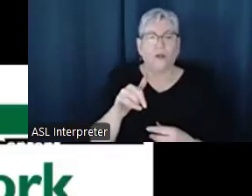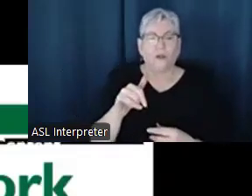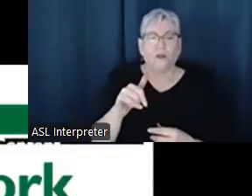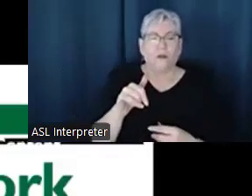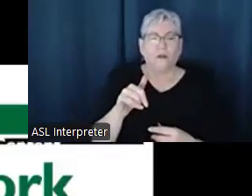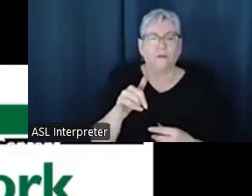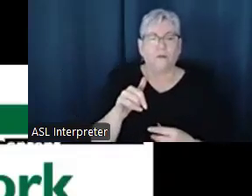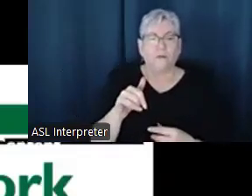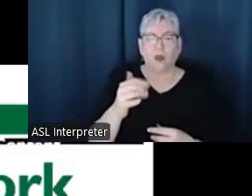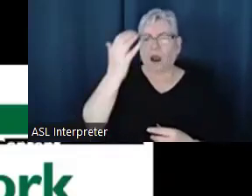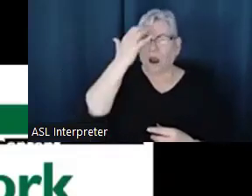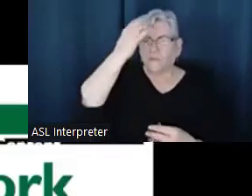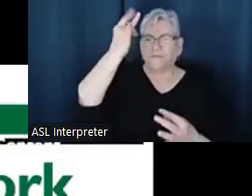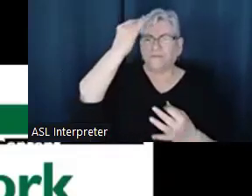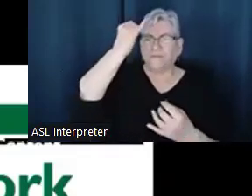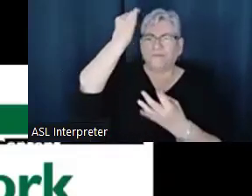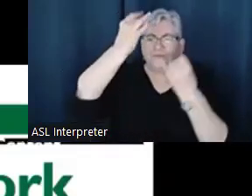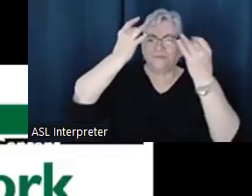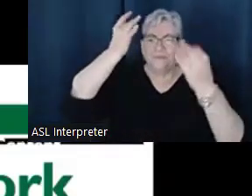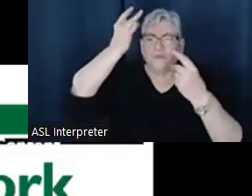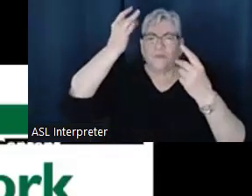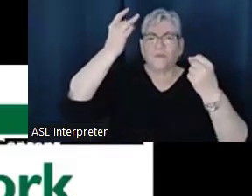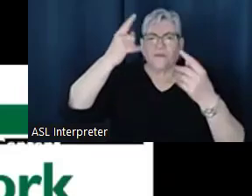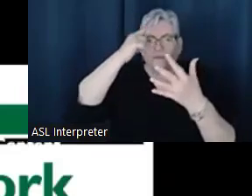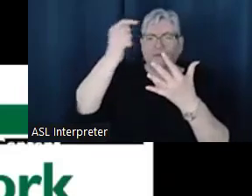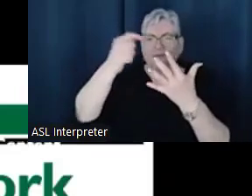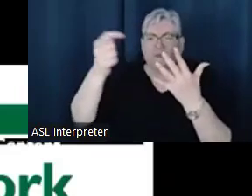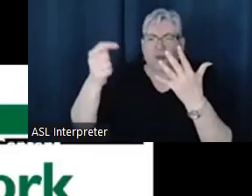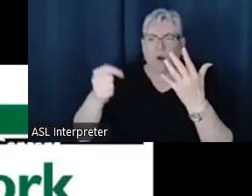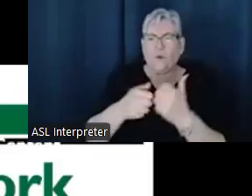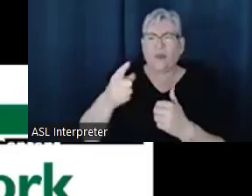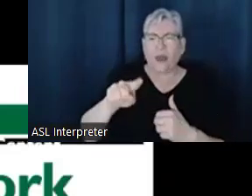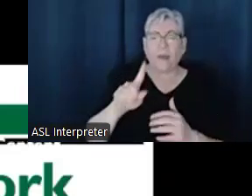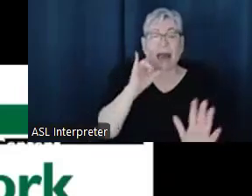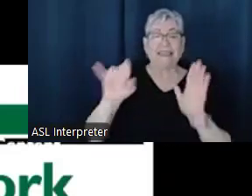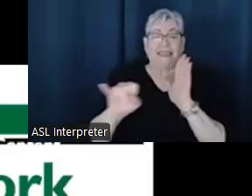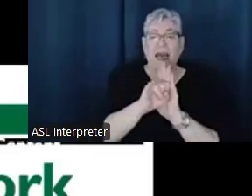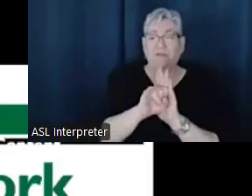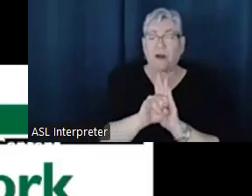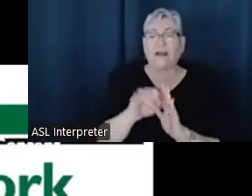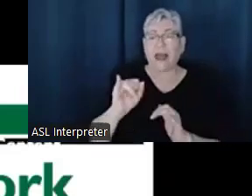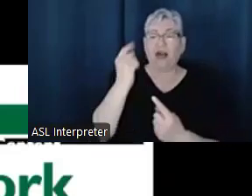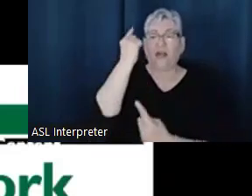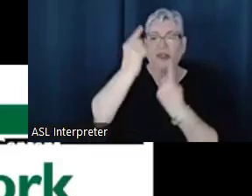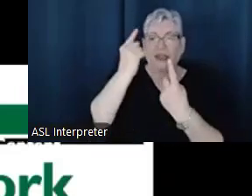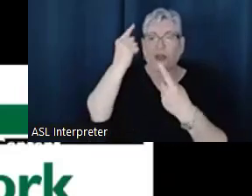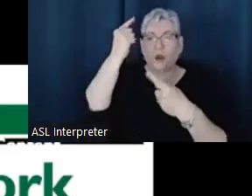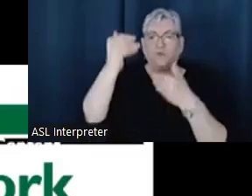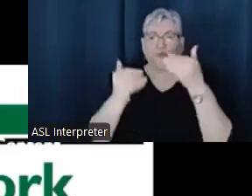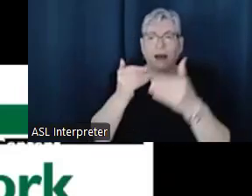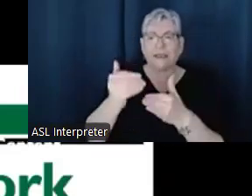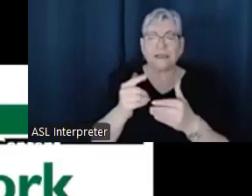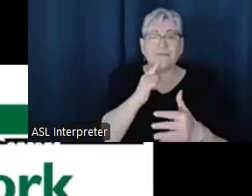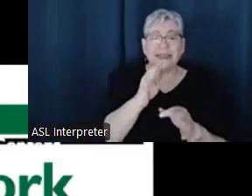cognitively thinking through those things with them and identifying that it's a thinking process. Some of our simple decisions that we